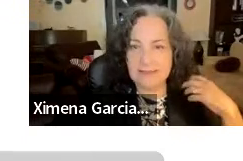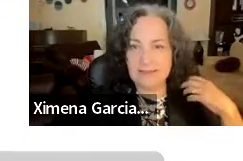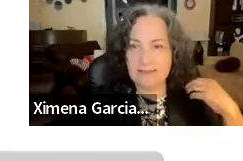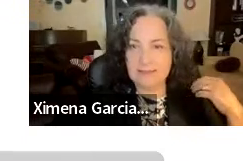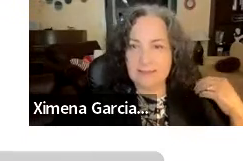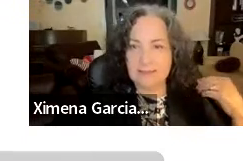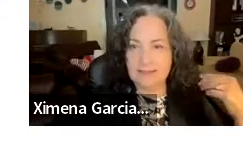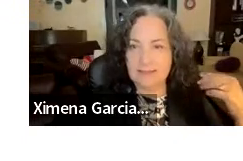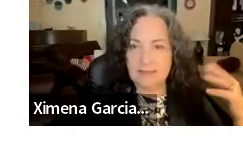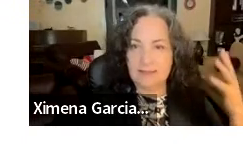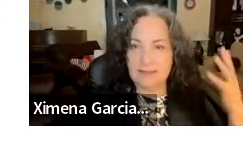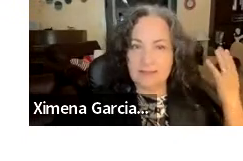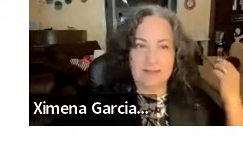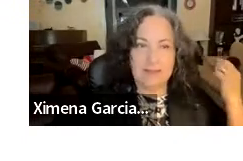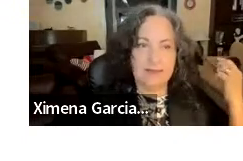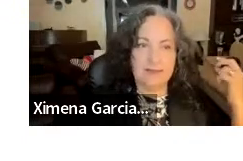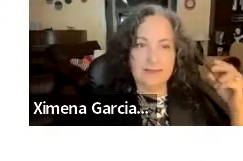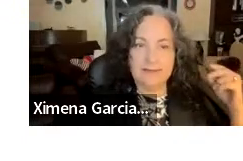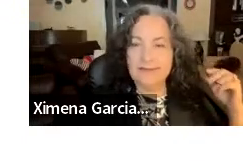next slide.